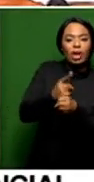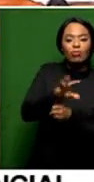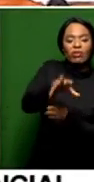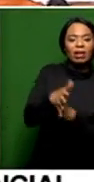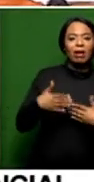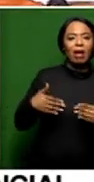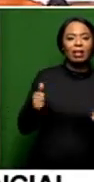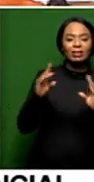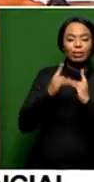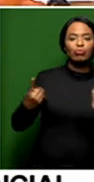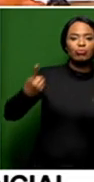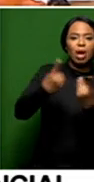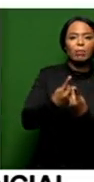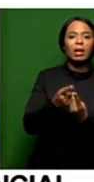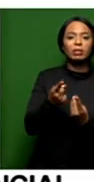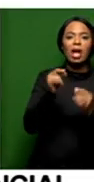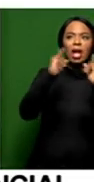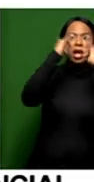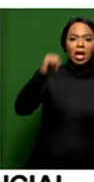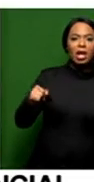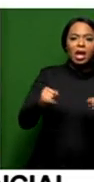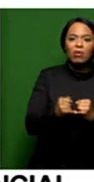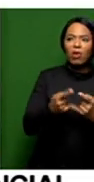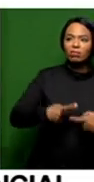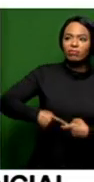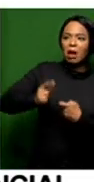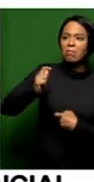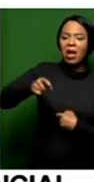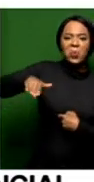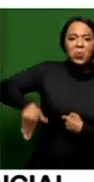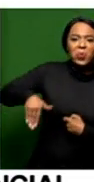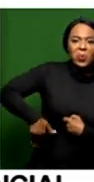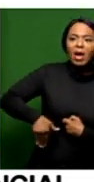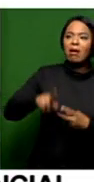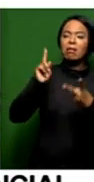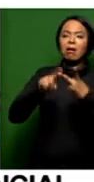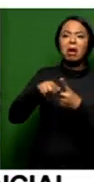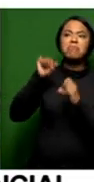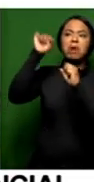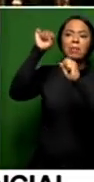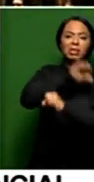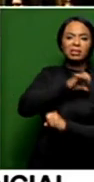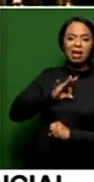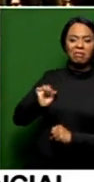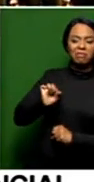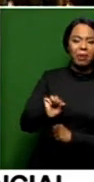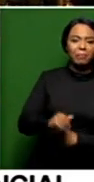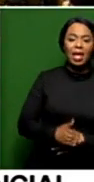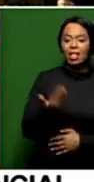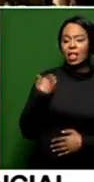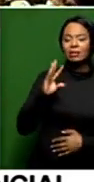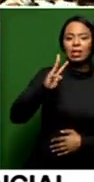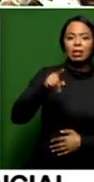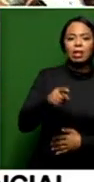Department settled outstanding invoices following protest action by hospital staff. On Thursday,